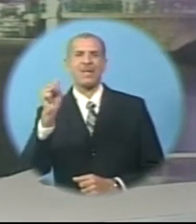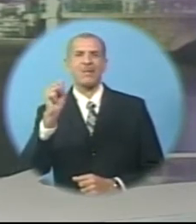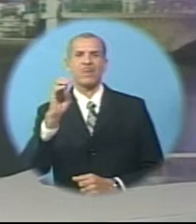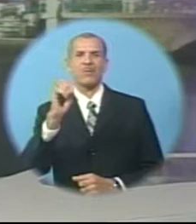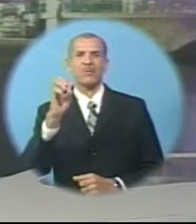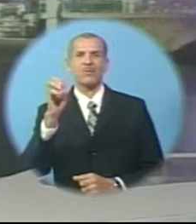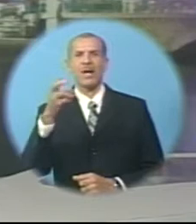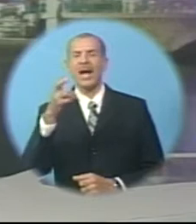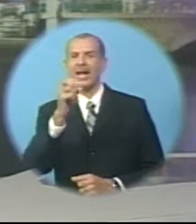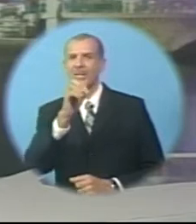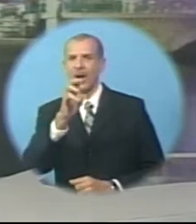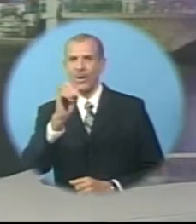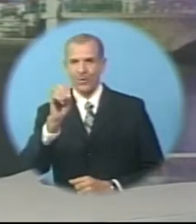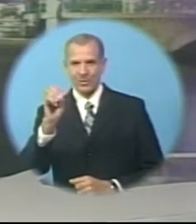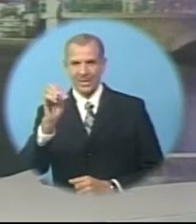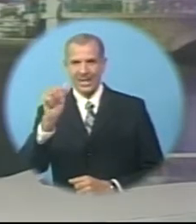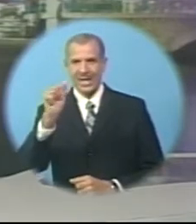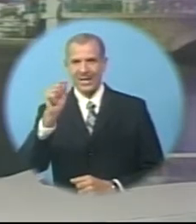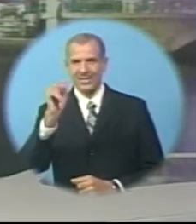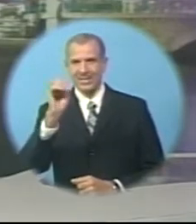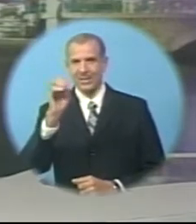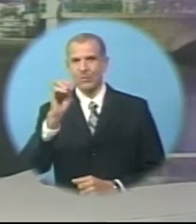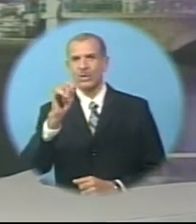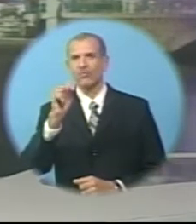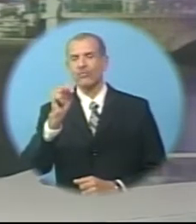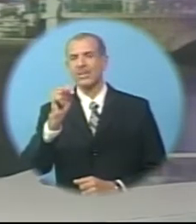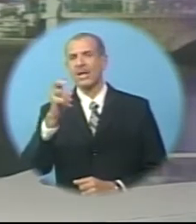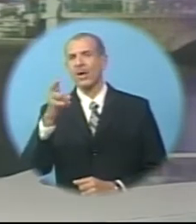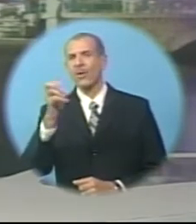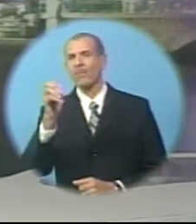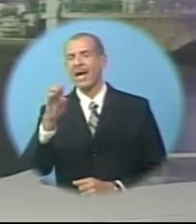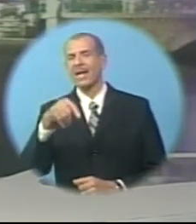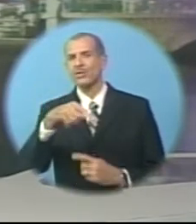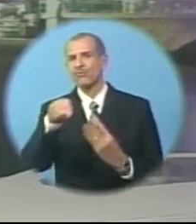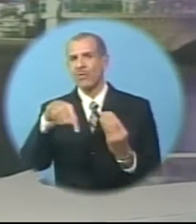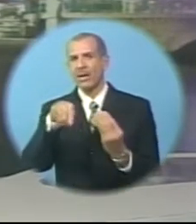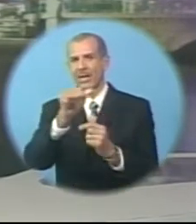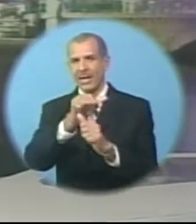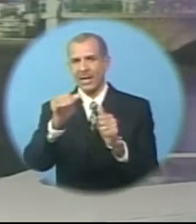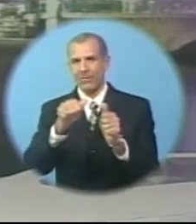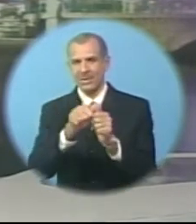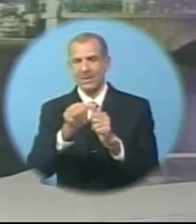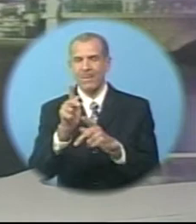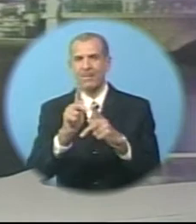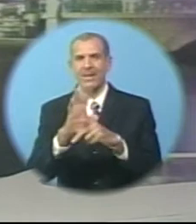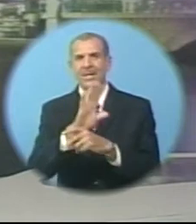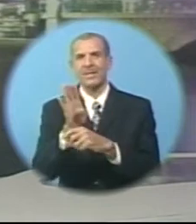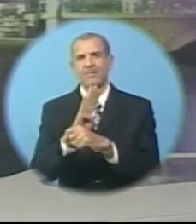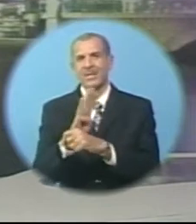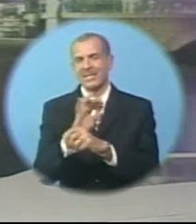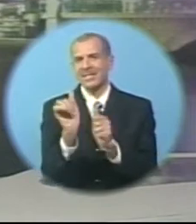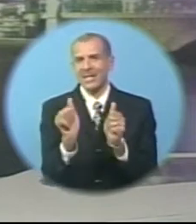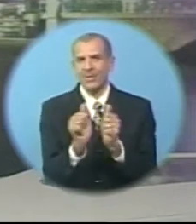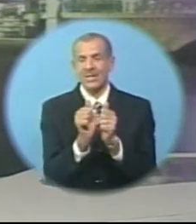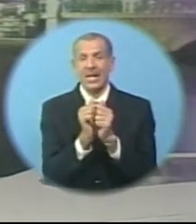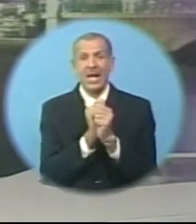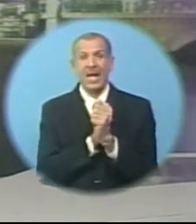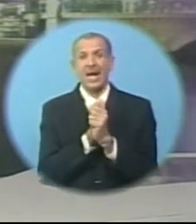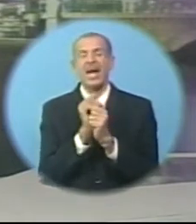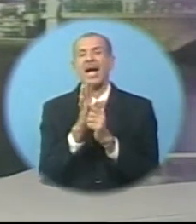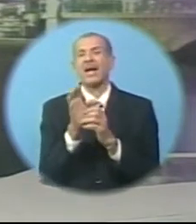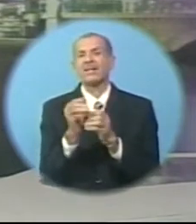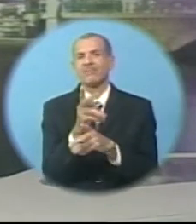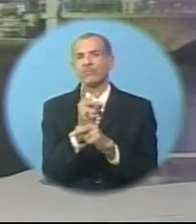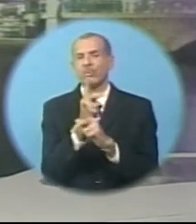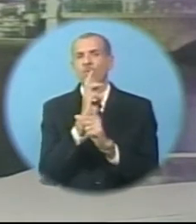Harrows, Archers, Retreat, Hope and surrounding districts. Residents and businesses in these areas are asked to store an